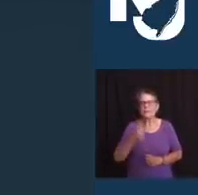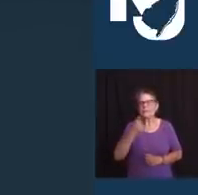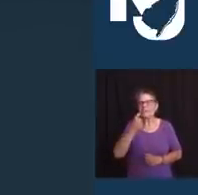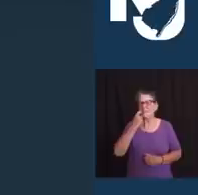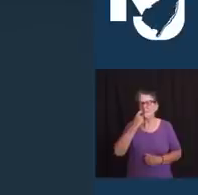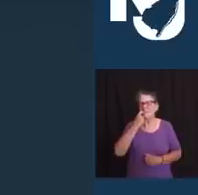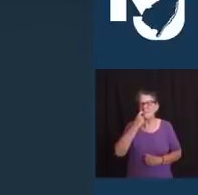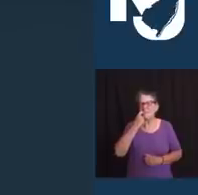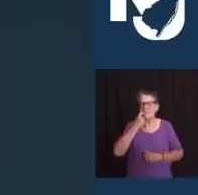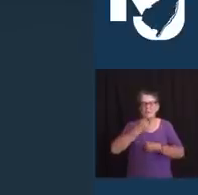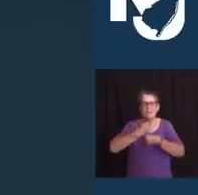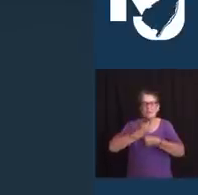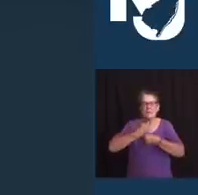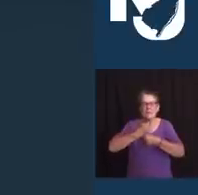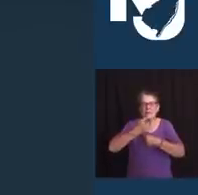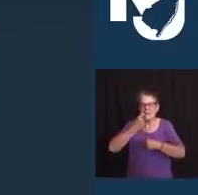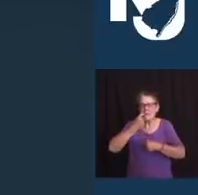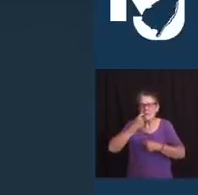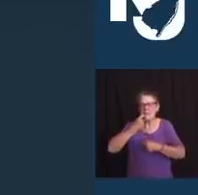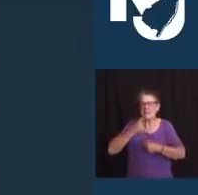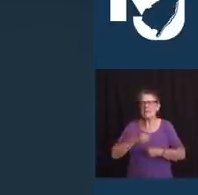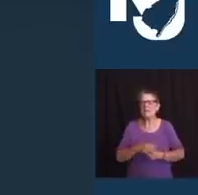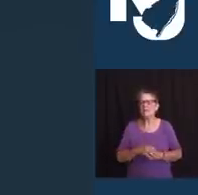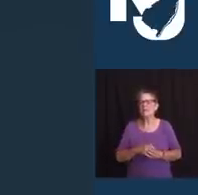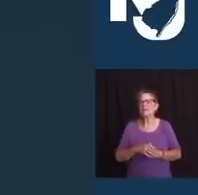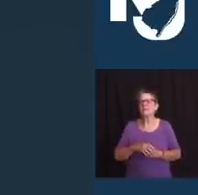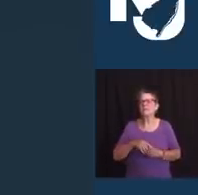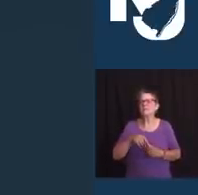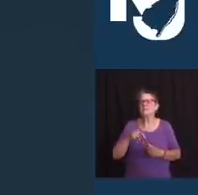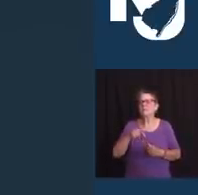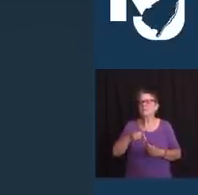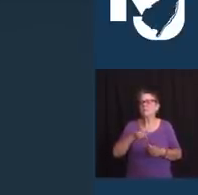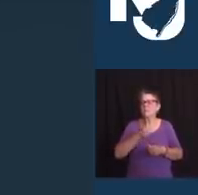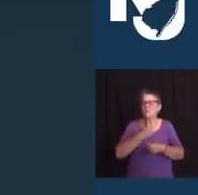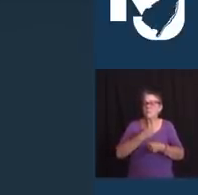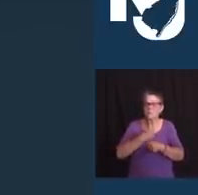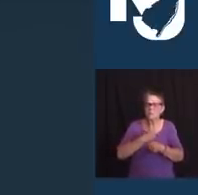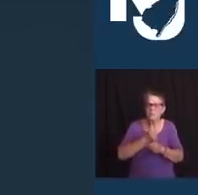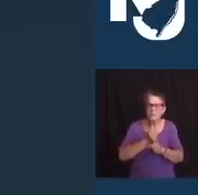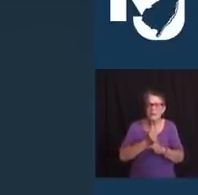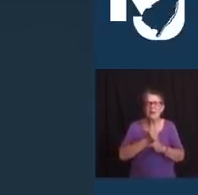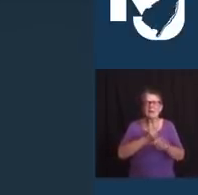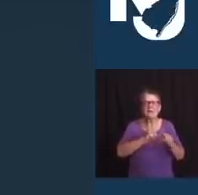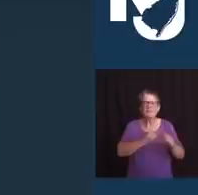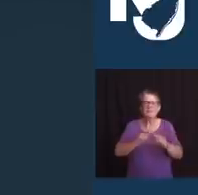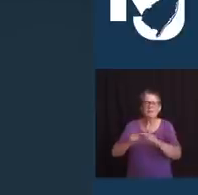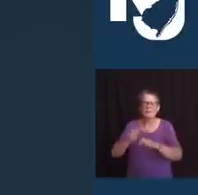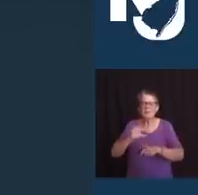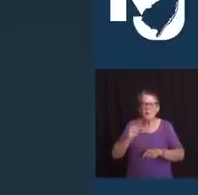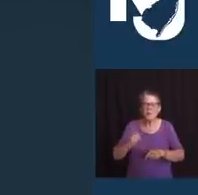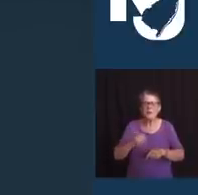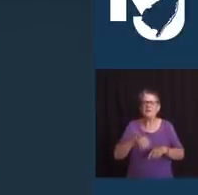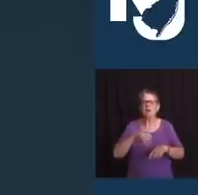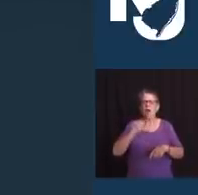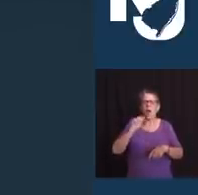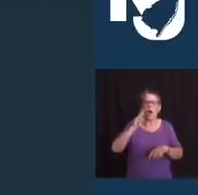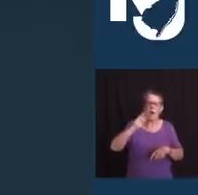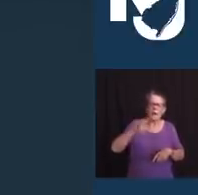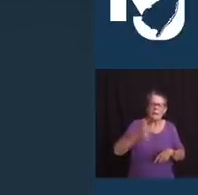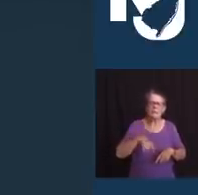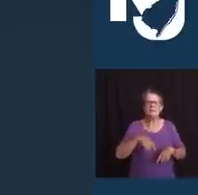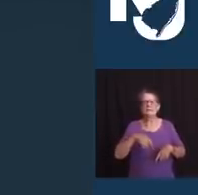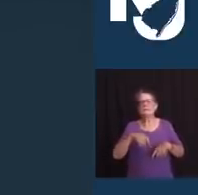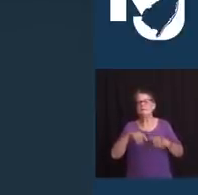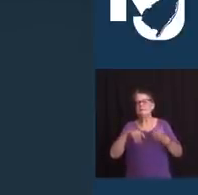Corning, Owens, Illinois, and Anchor Hawking in Vineland. Away from work, Mary loved music and was an